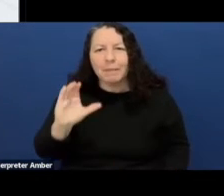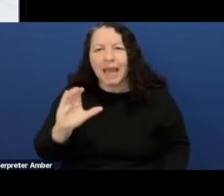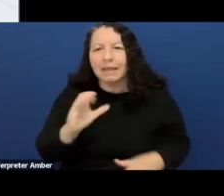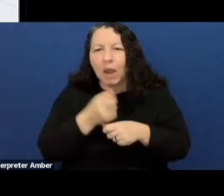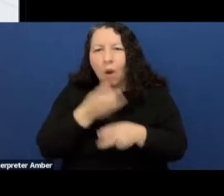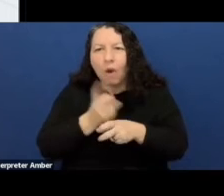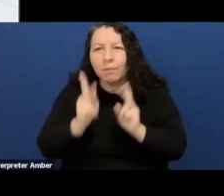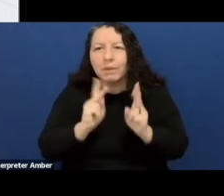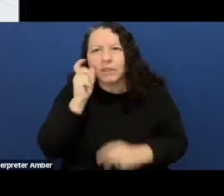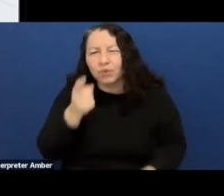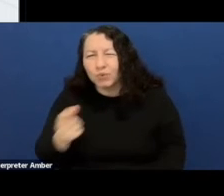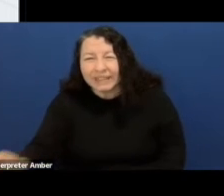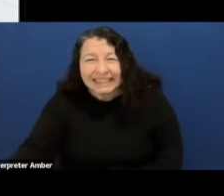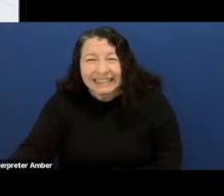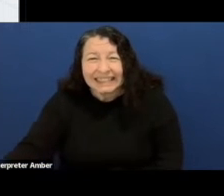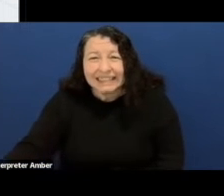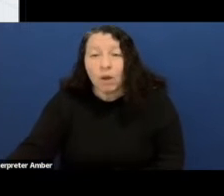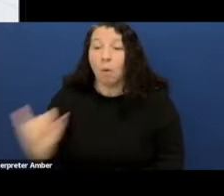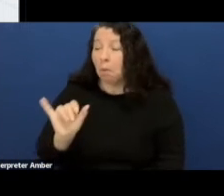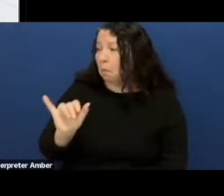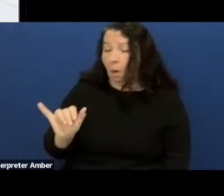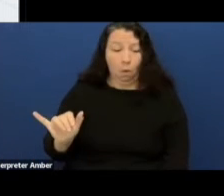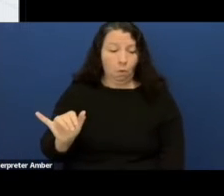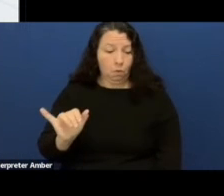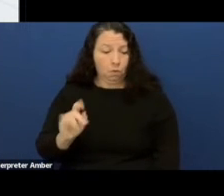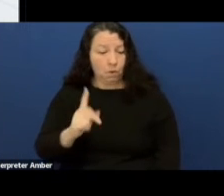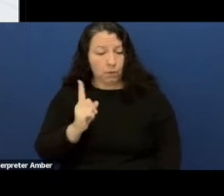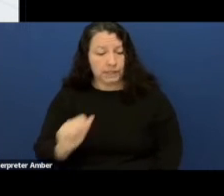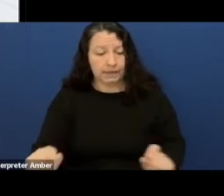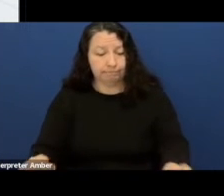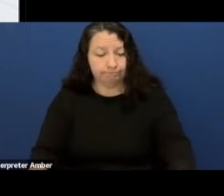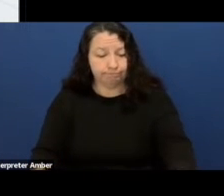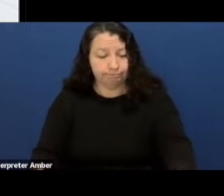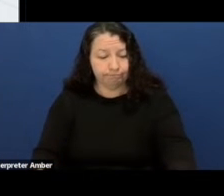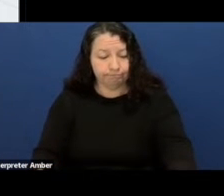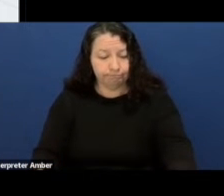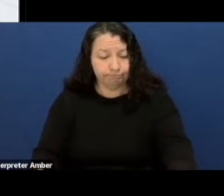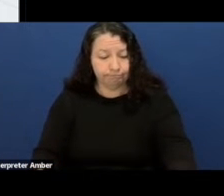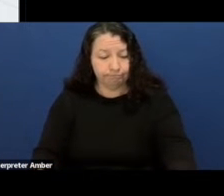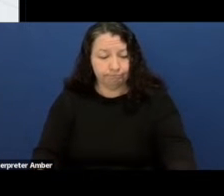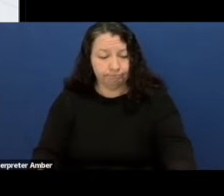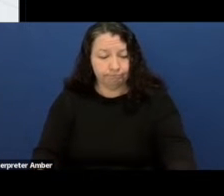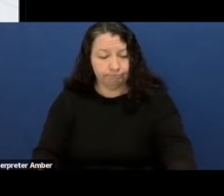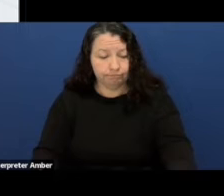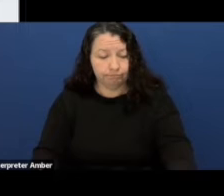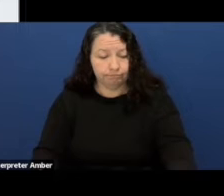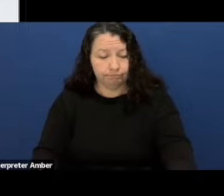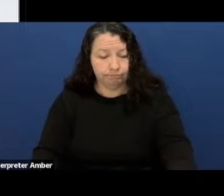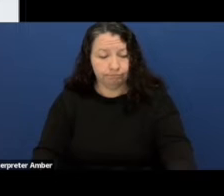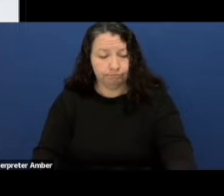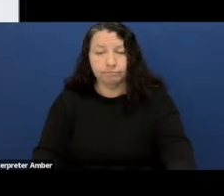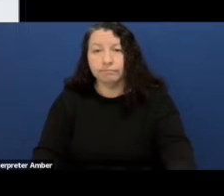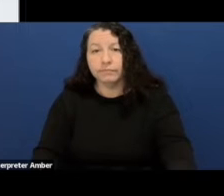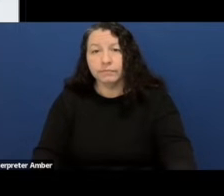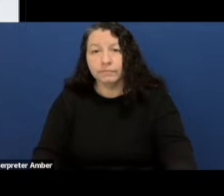hear you. Oh, 1 second. Yeah, just watch out with your mic. Thank you.